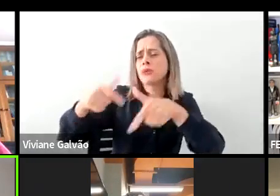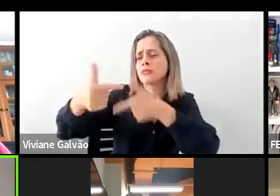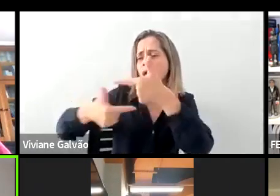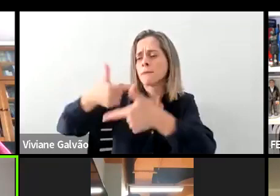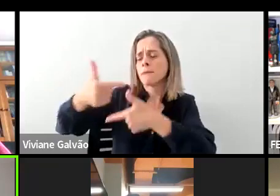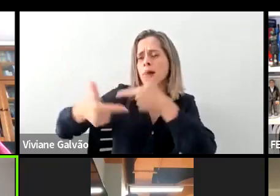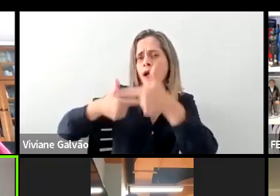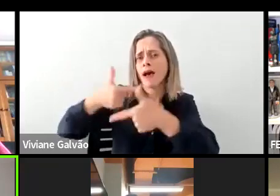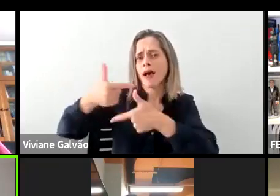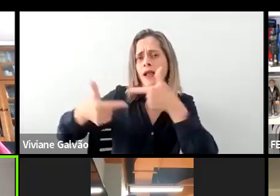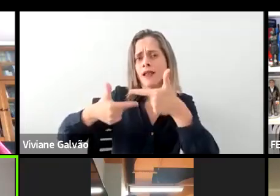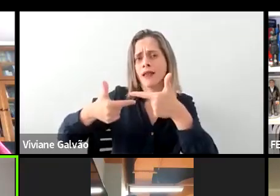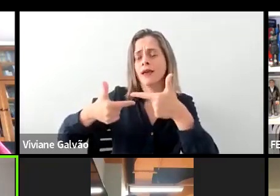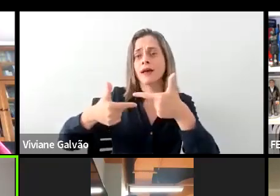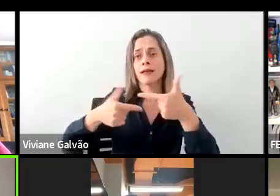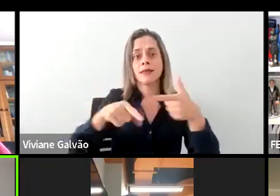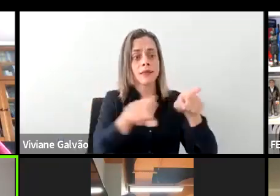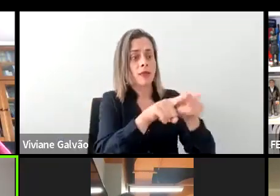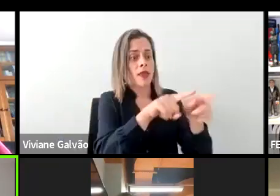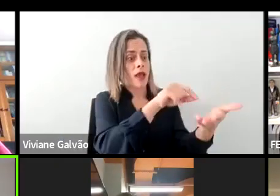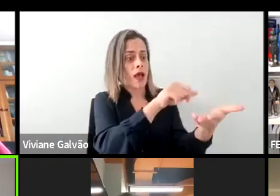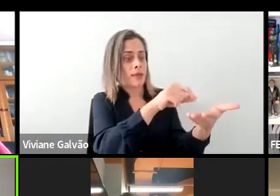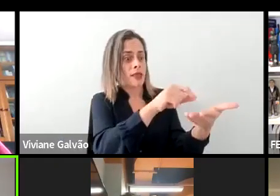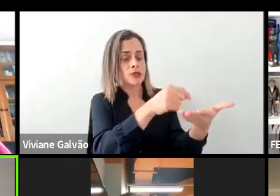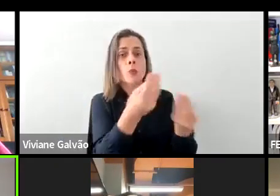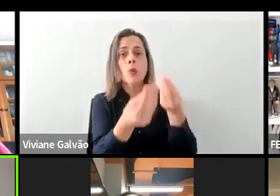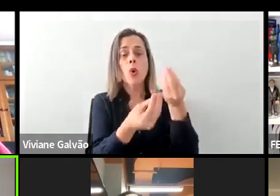is one of the most serious obstacles